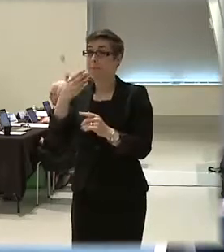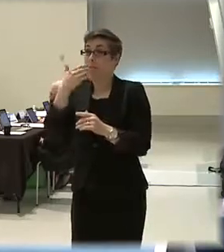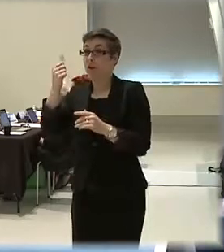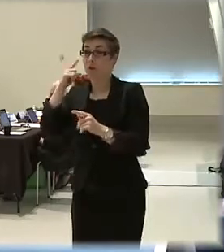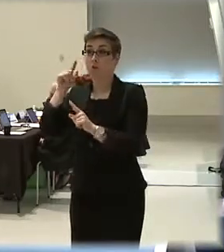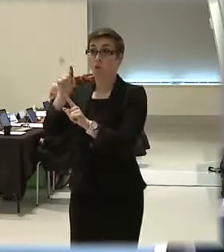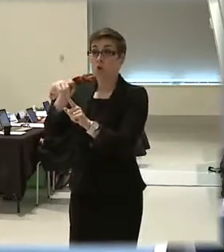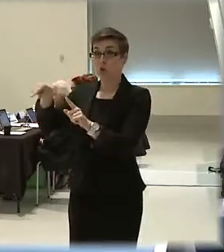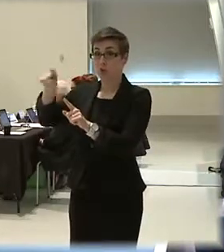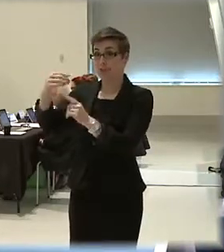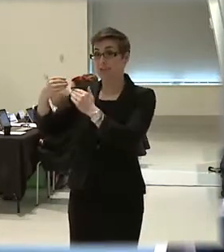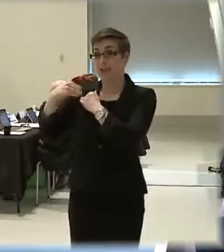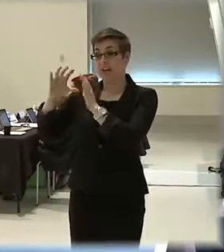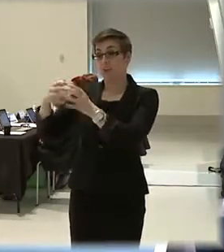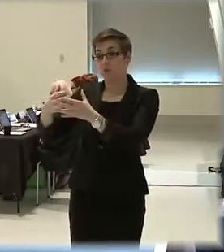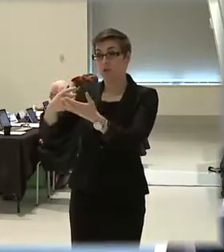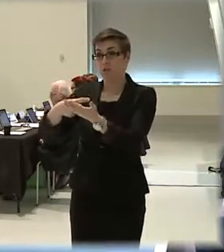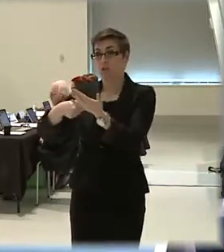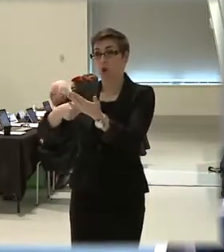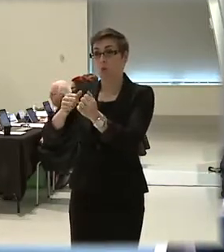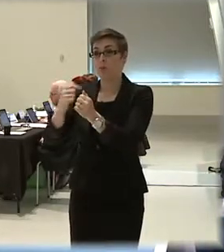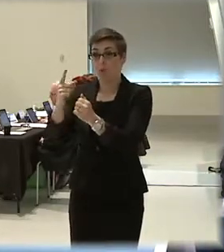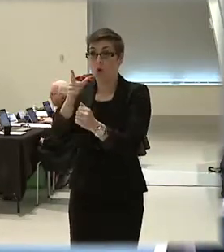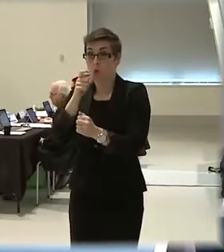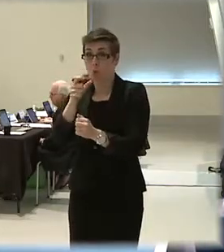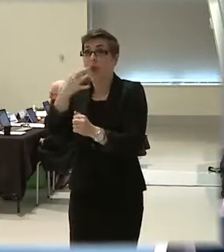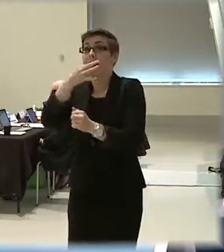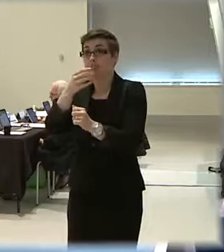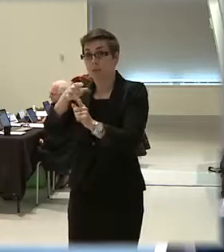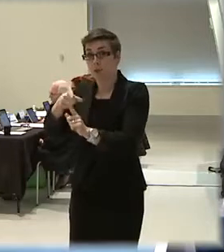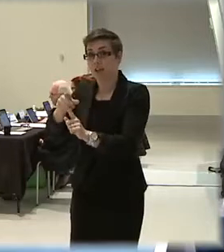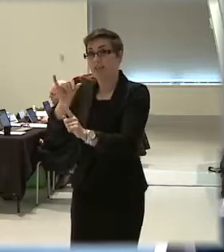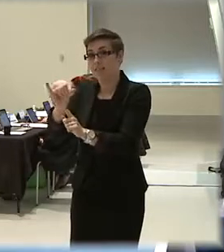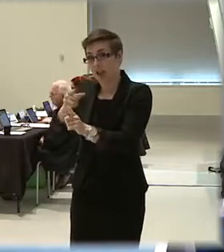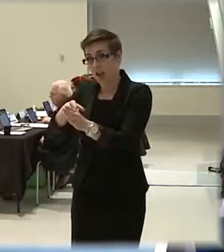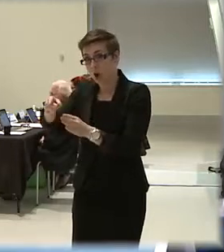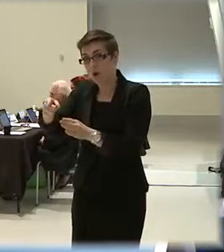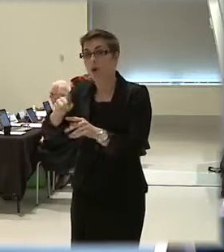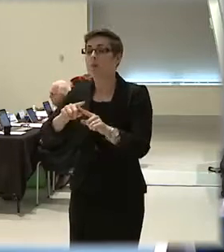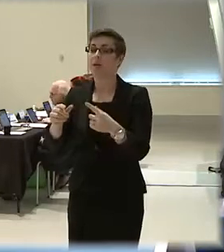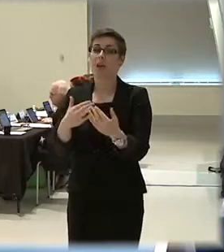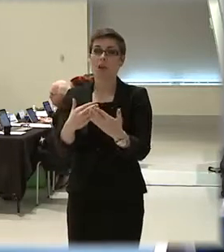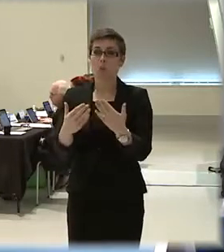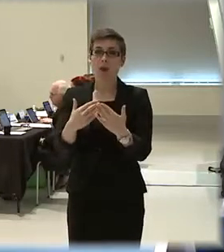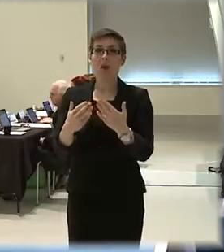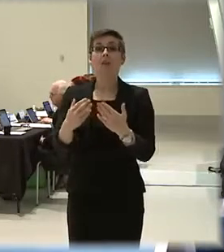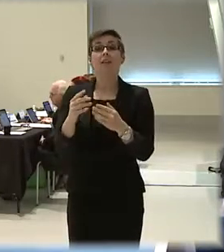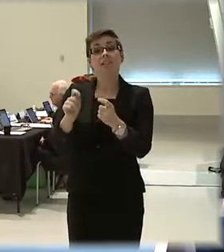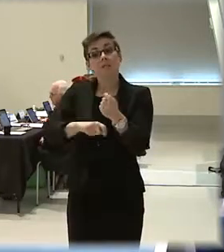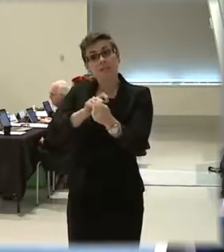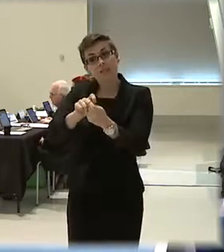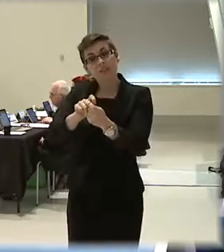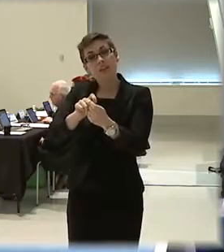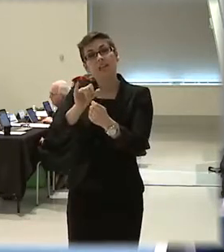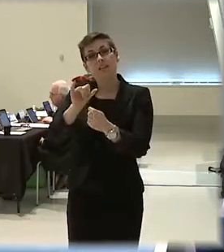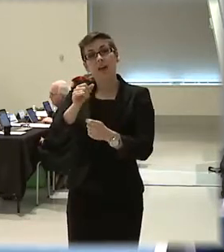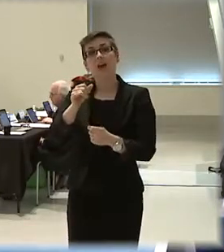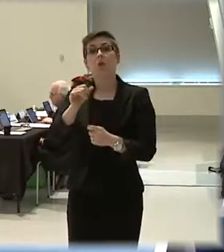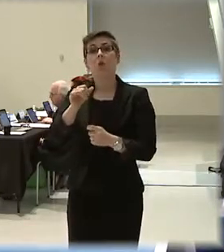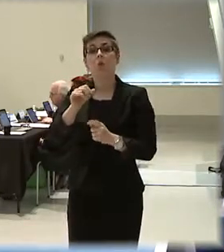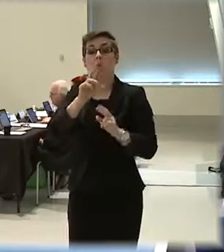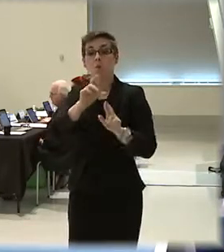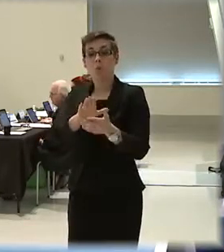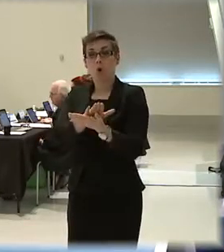about exactly how, best to accommodate victims in those situations. But specifically, the PERF report on body